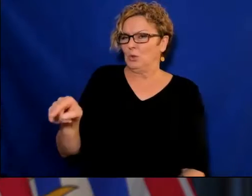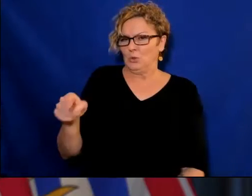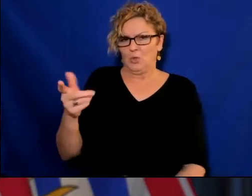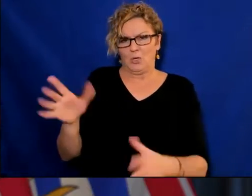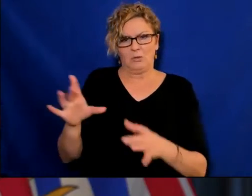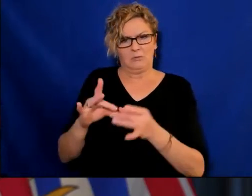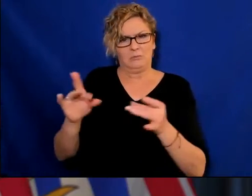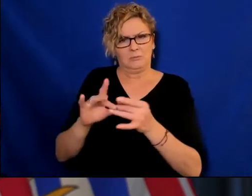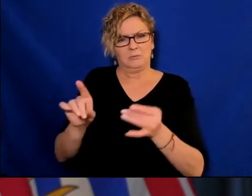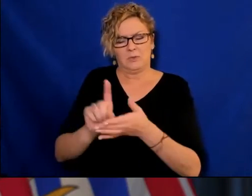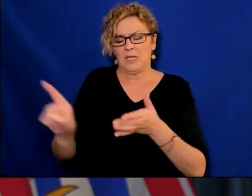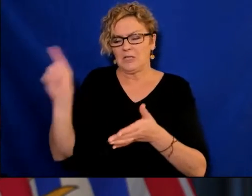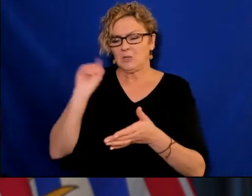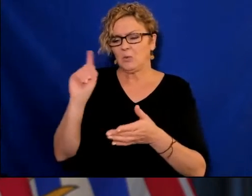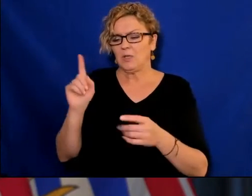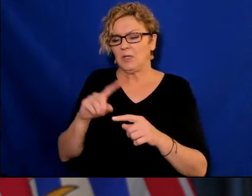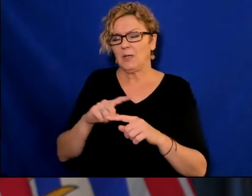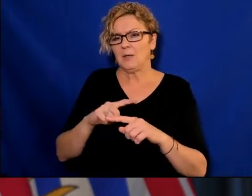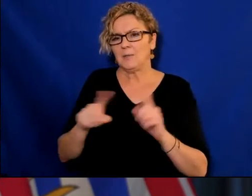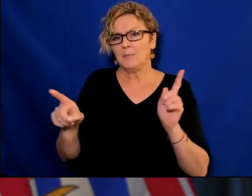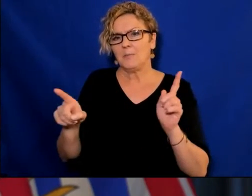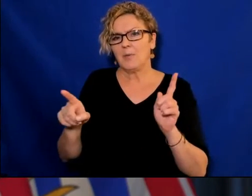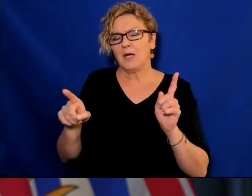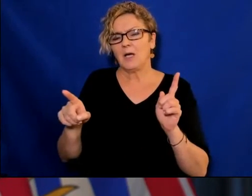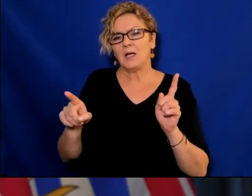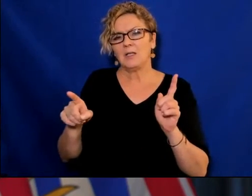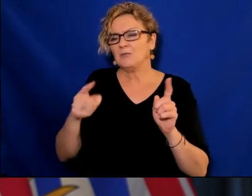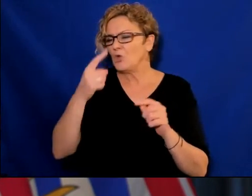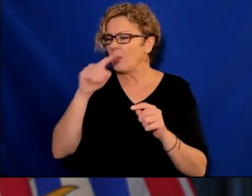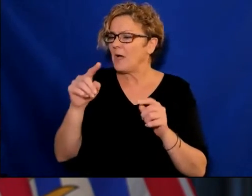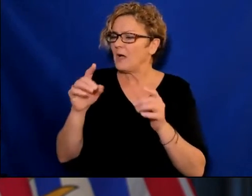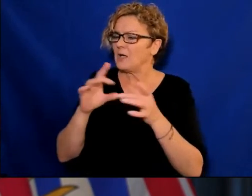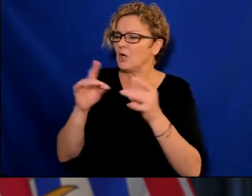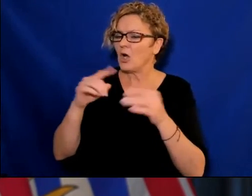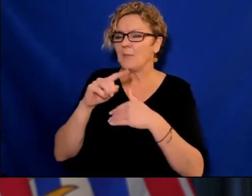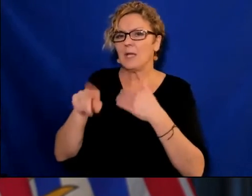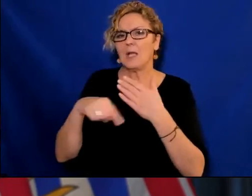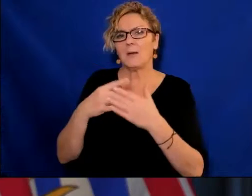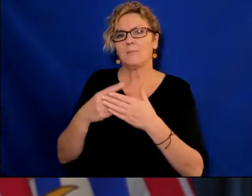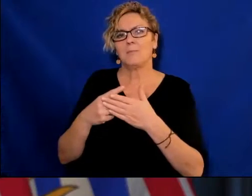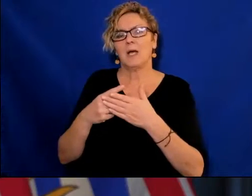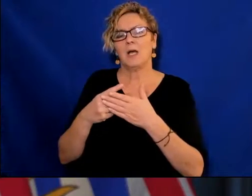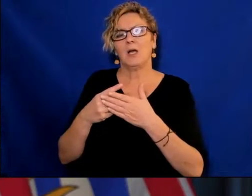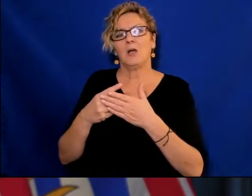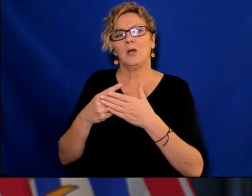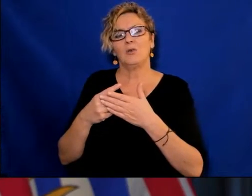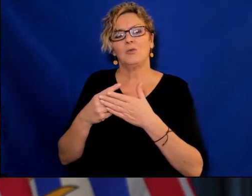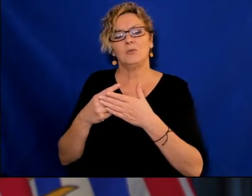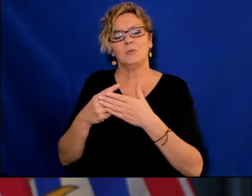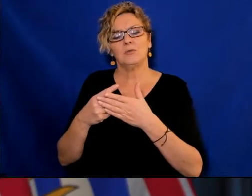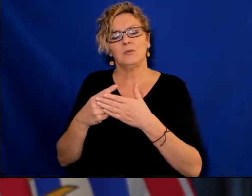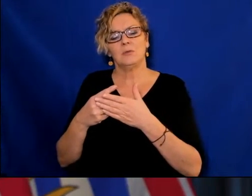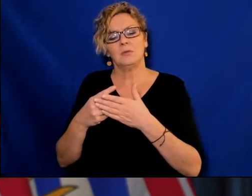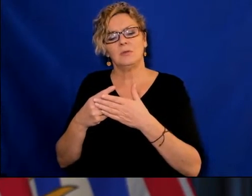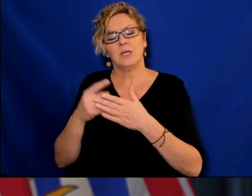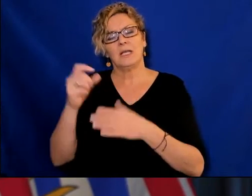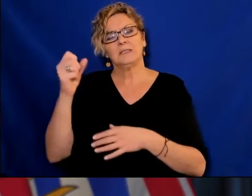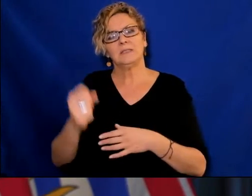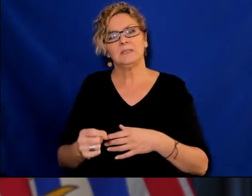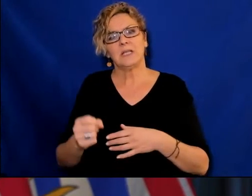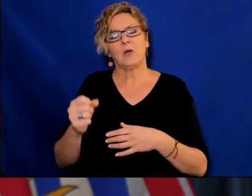comes to COVID-19 transmission in South Asian communities. And if rates are higher, are there any factors driving